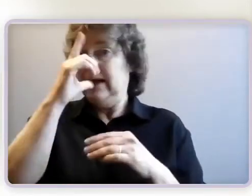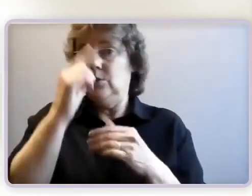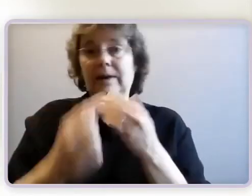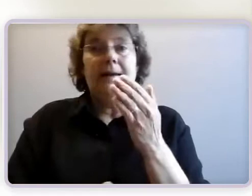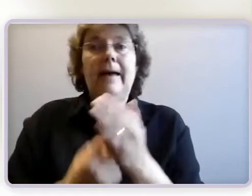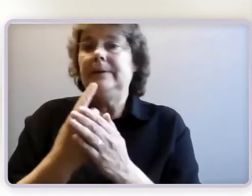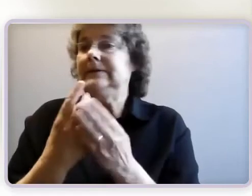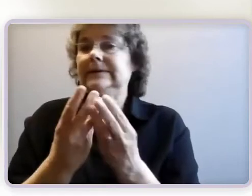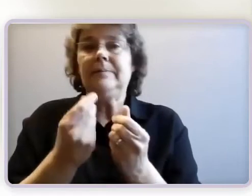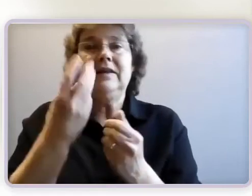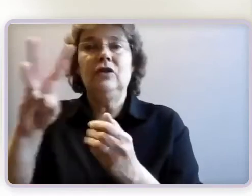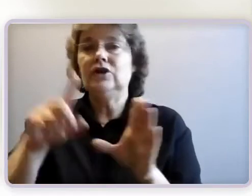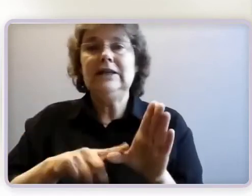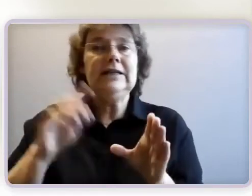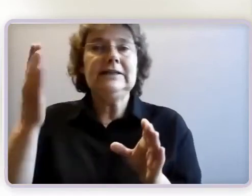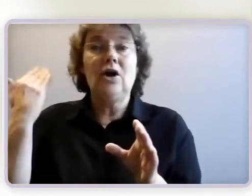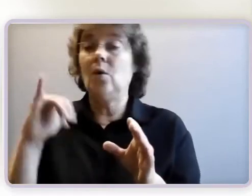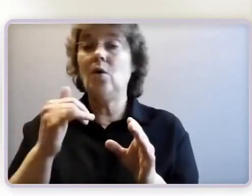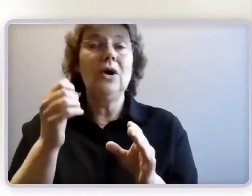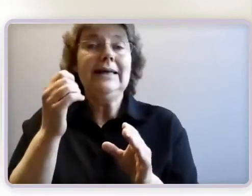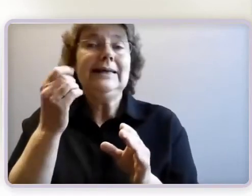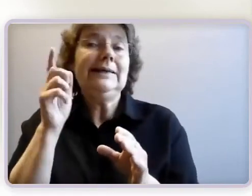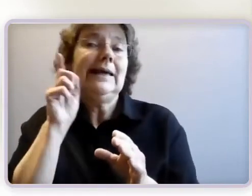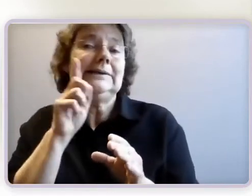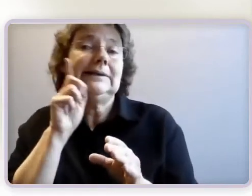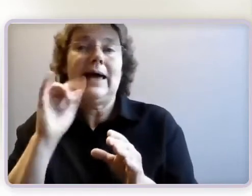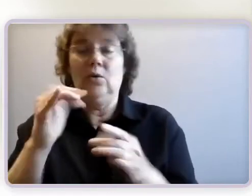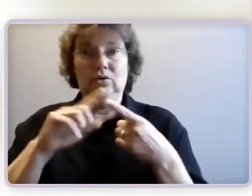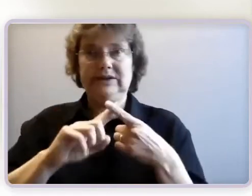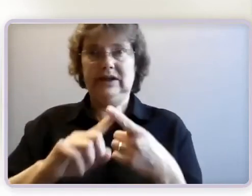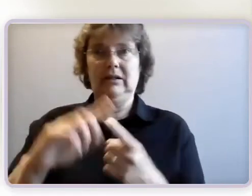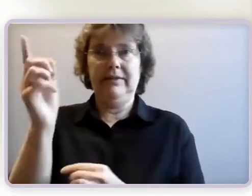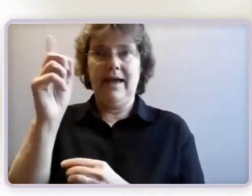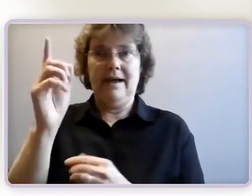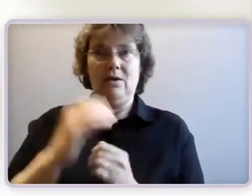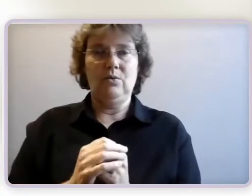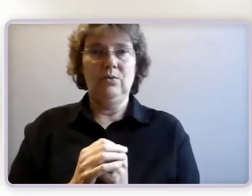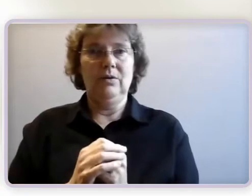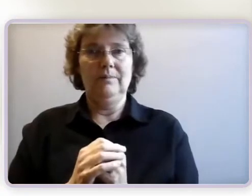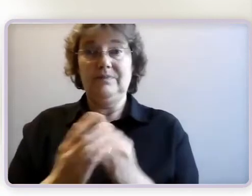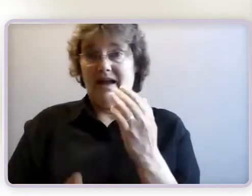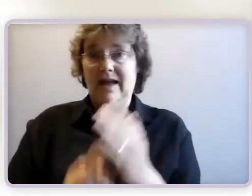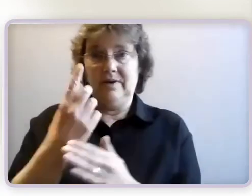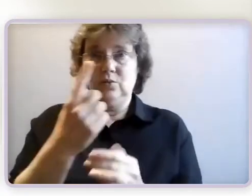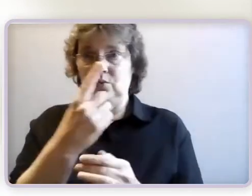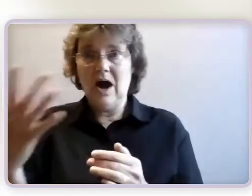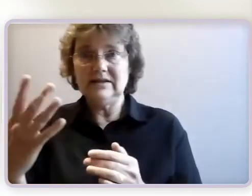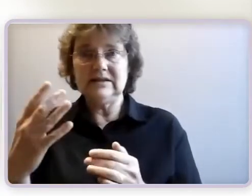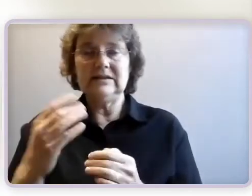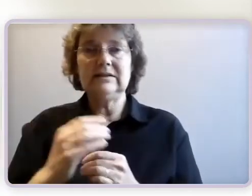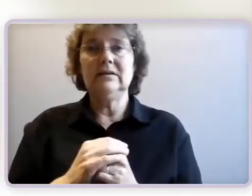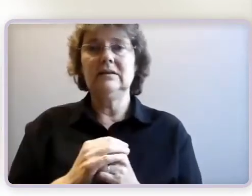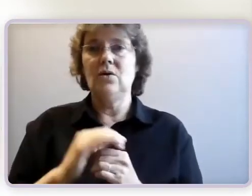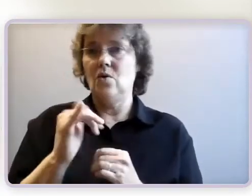or yesterday or is still happening now. Whether it was a one-off incident or whether